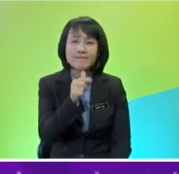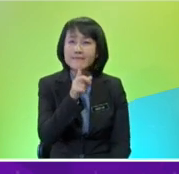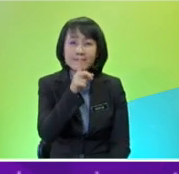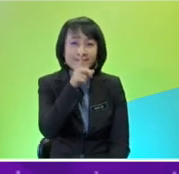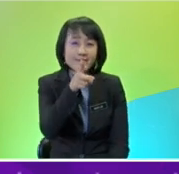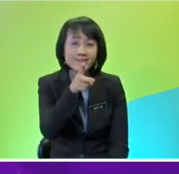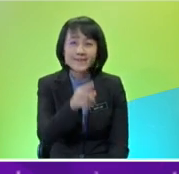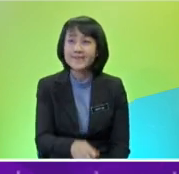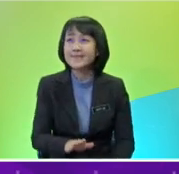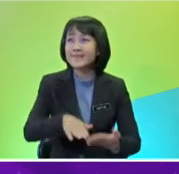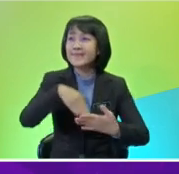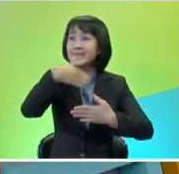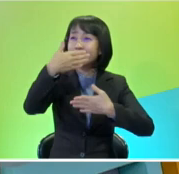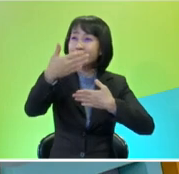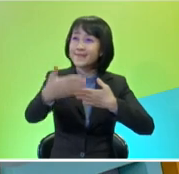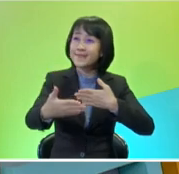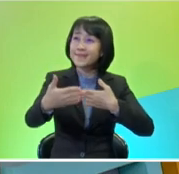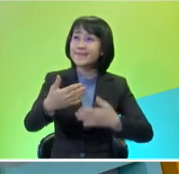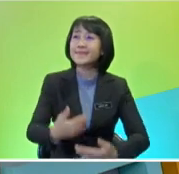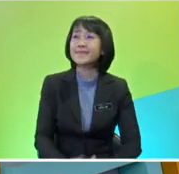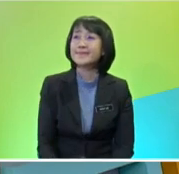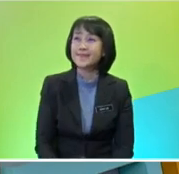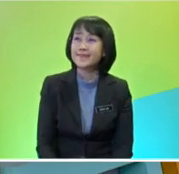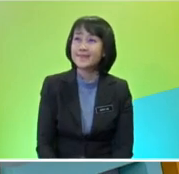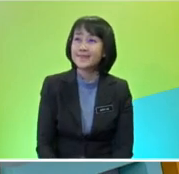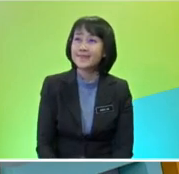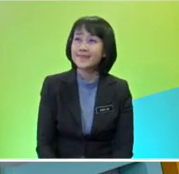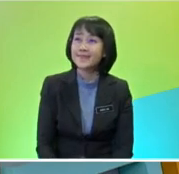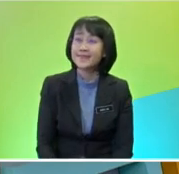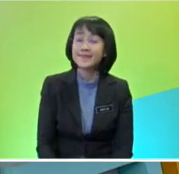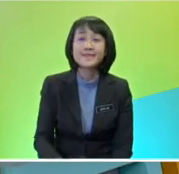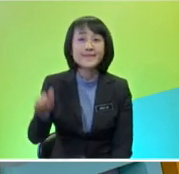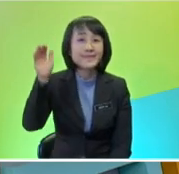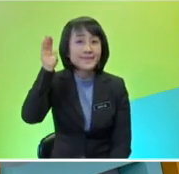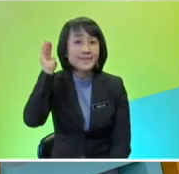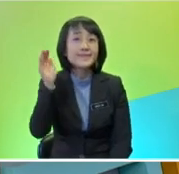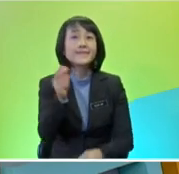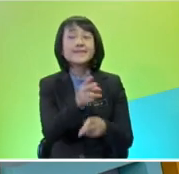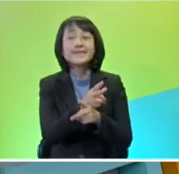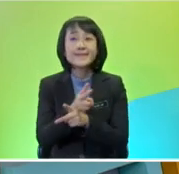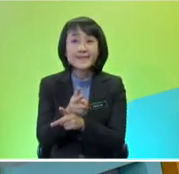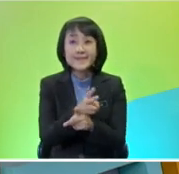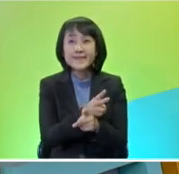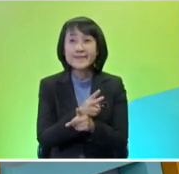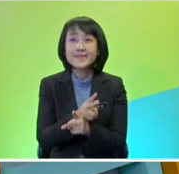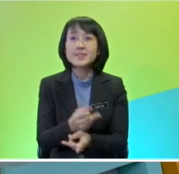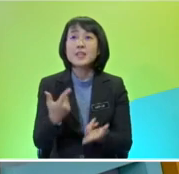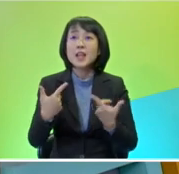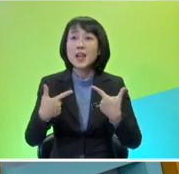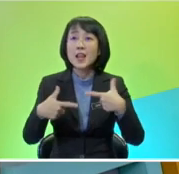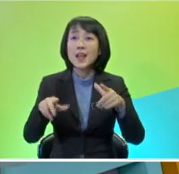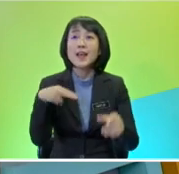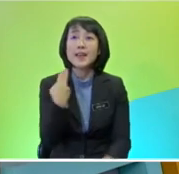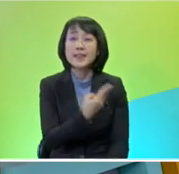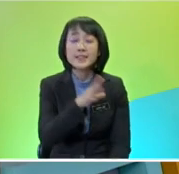right, next. Okay, so she said, I'm not sure. Next one, listen carefully. Let's take a